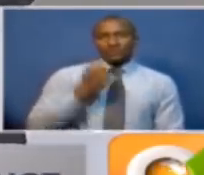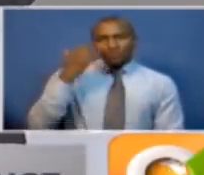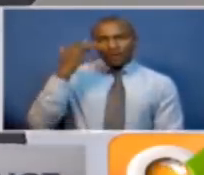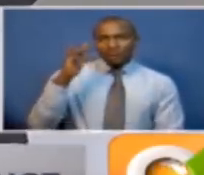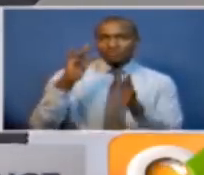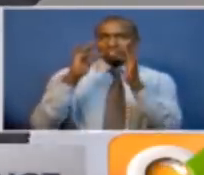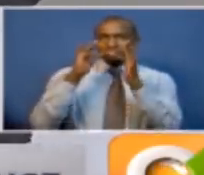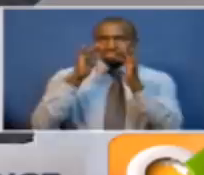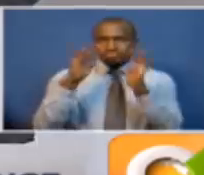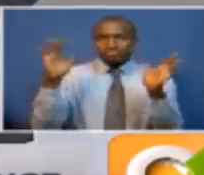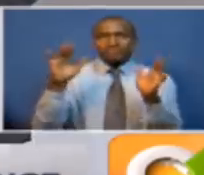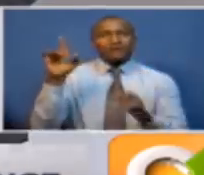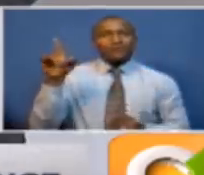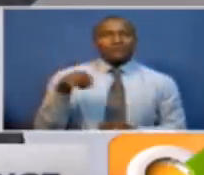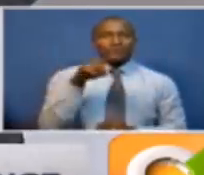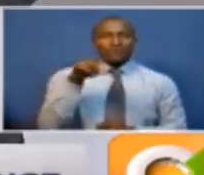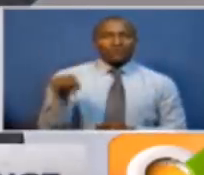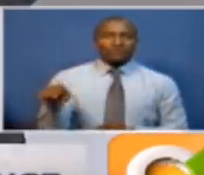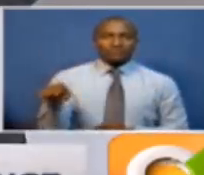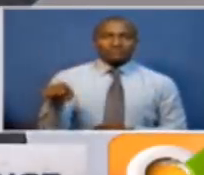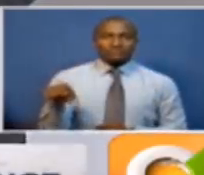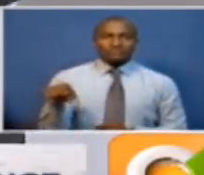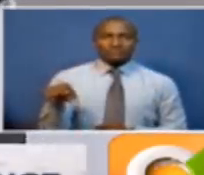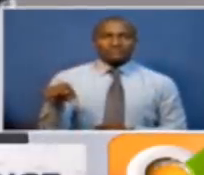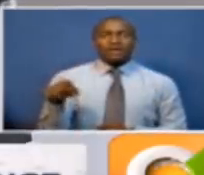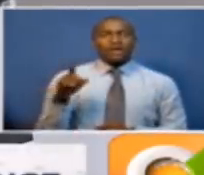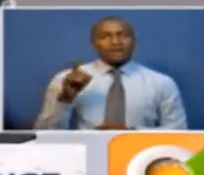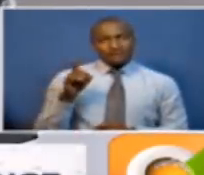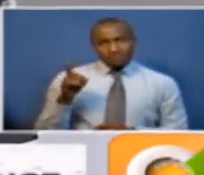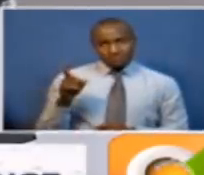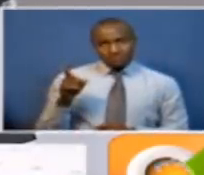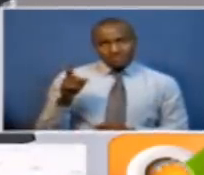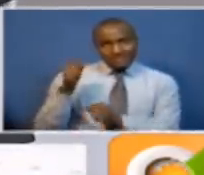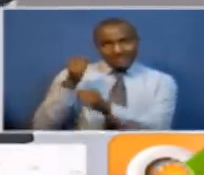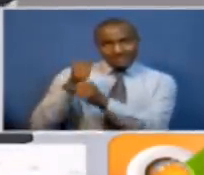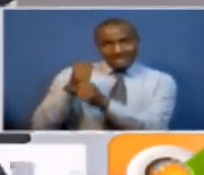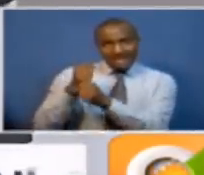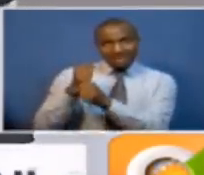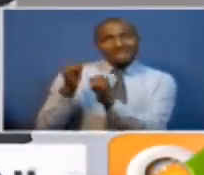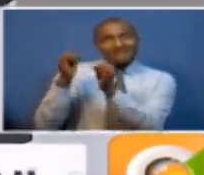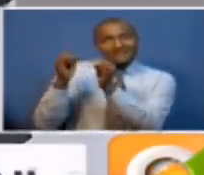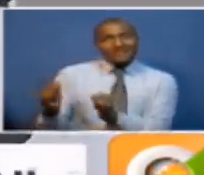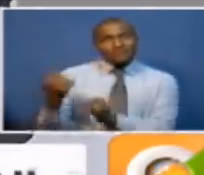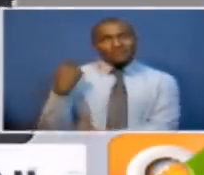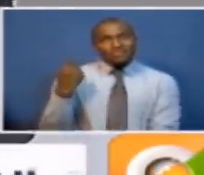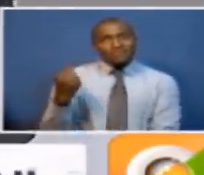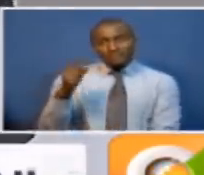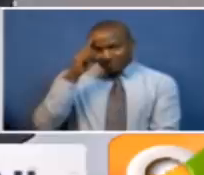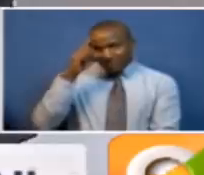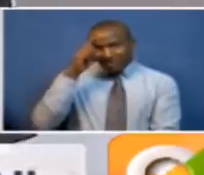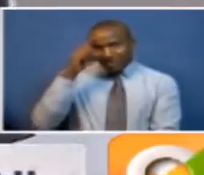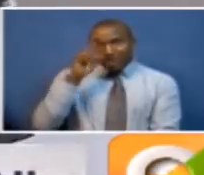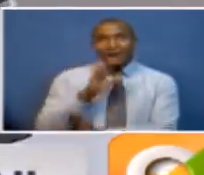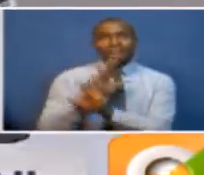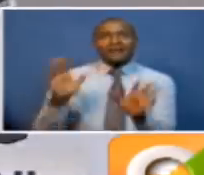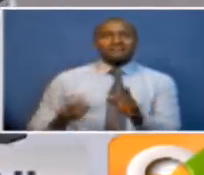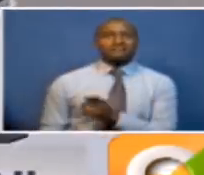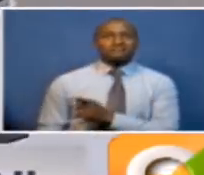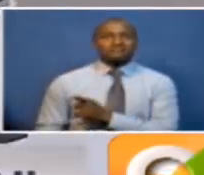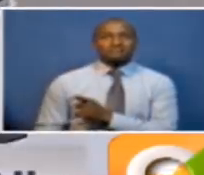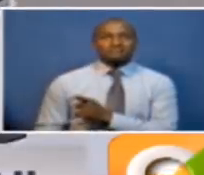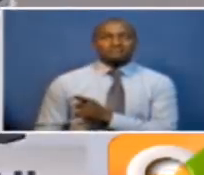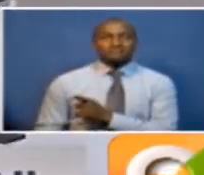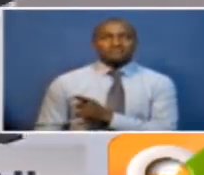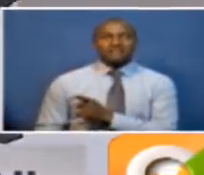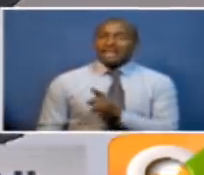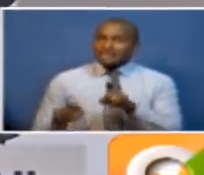and insensitive narrative written by one of our very new and recent hires in the marketing department. Oh, and it goes